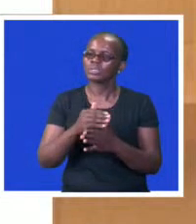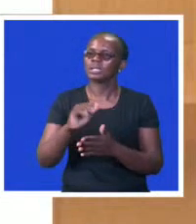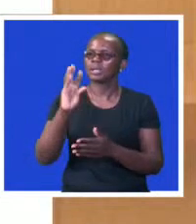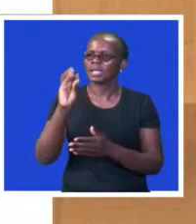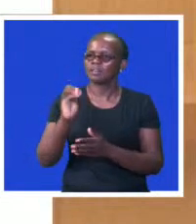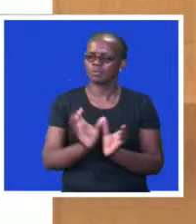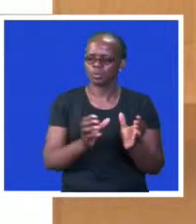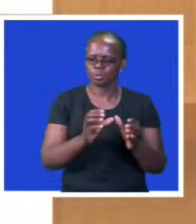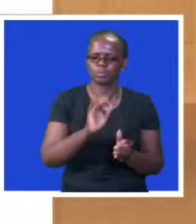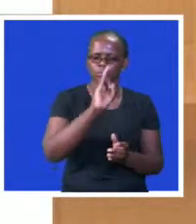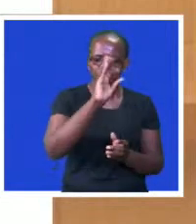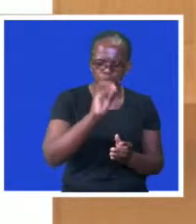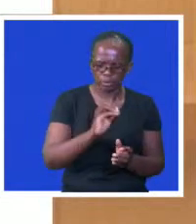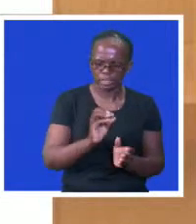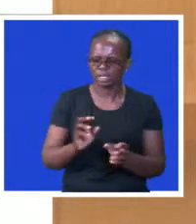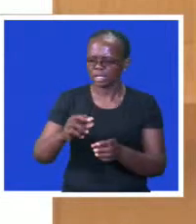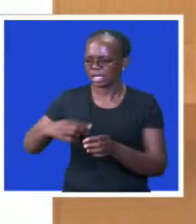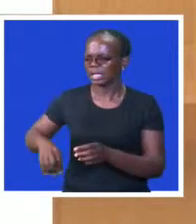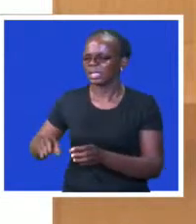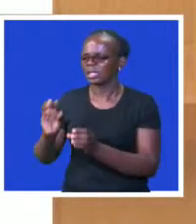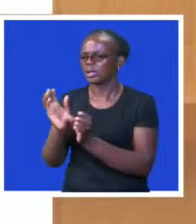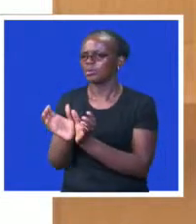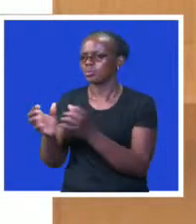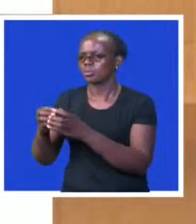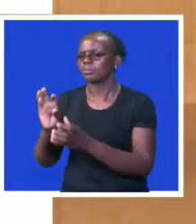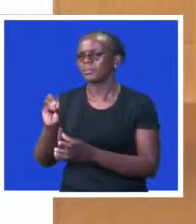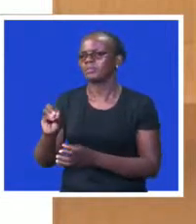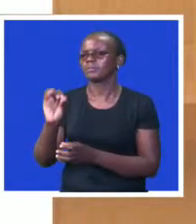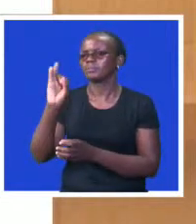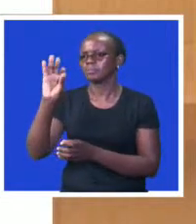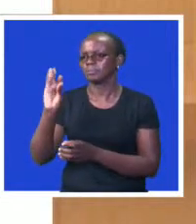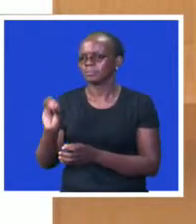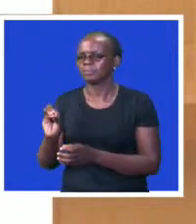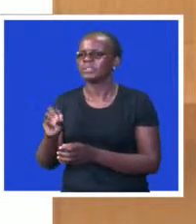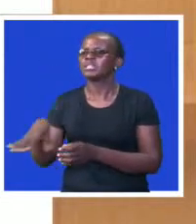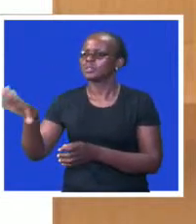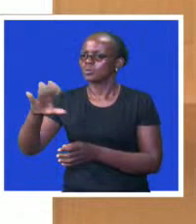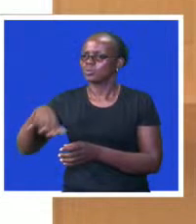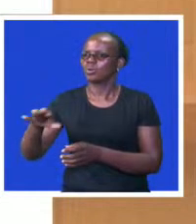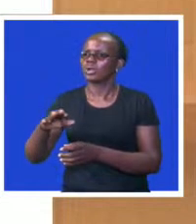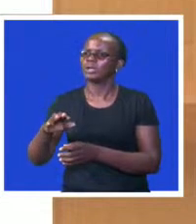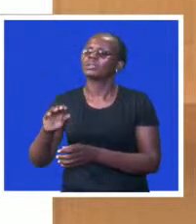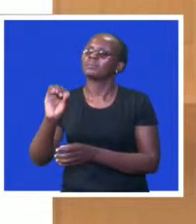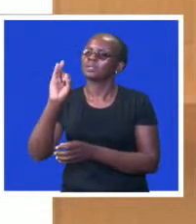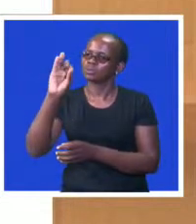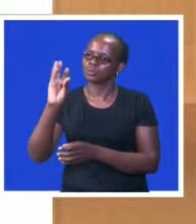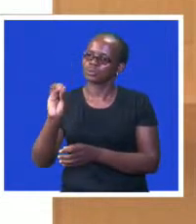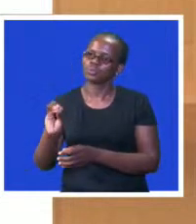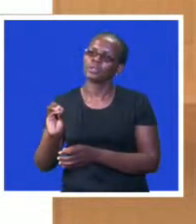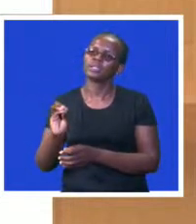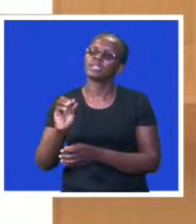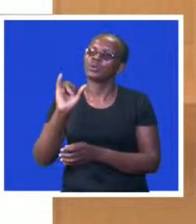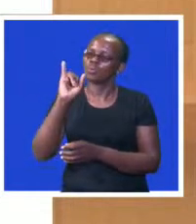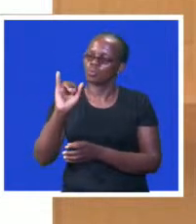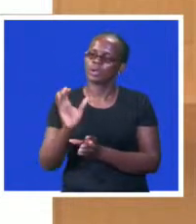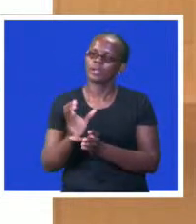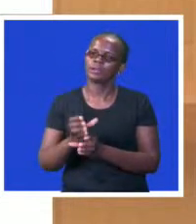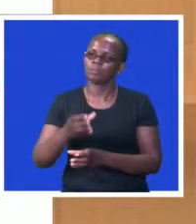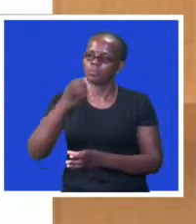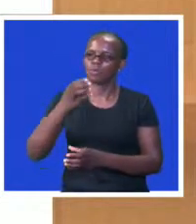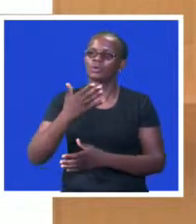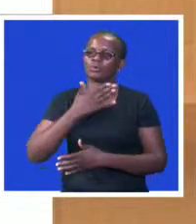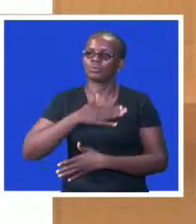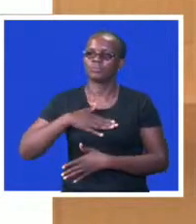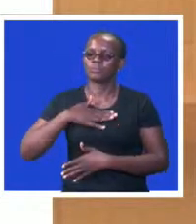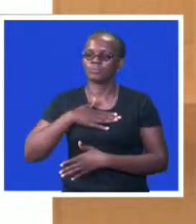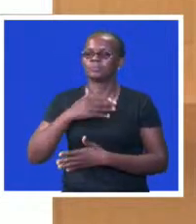20 here, which is going to give us the cost price, which is 20 emalangen.